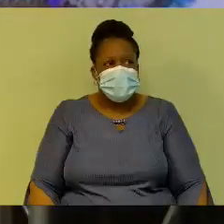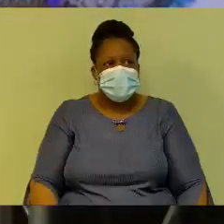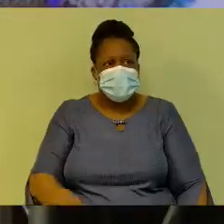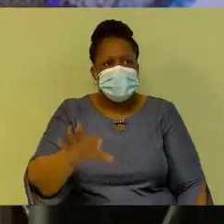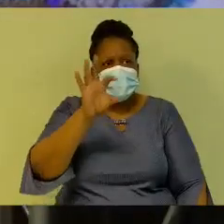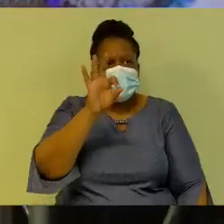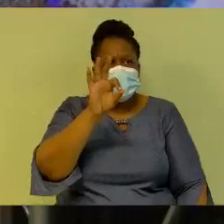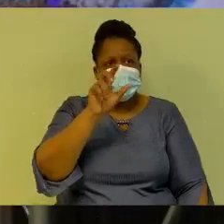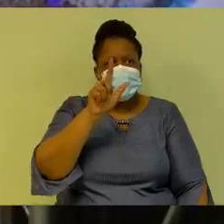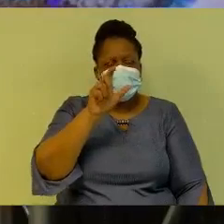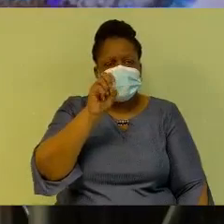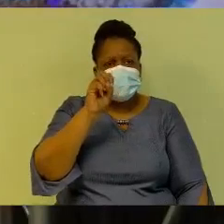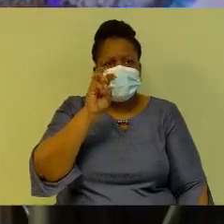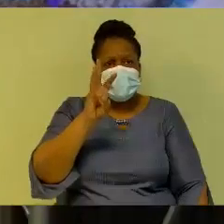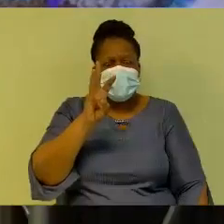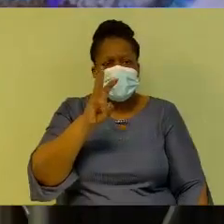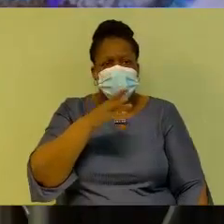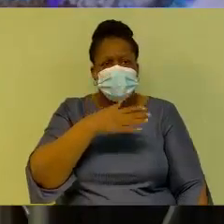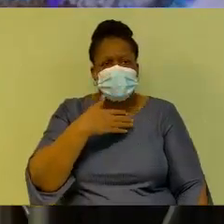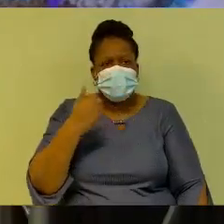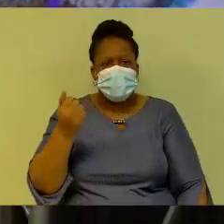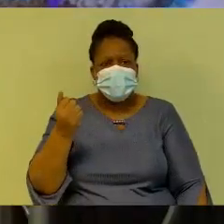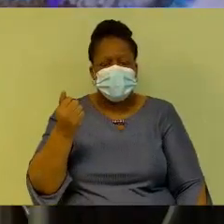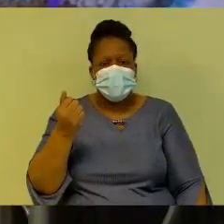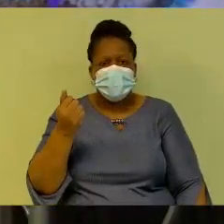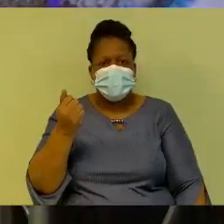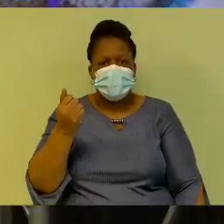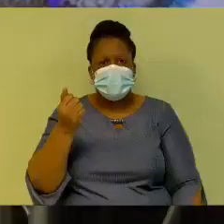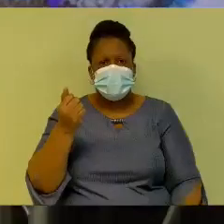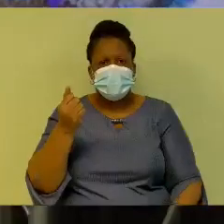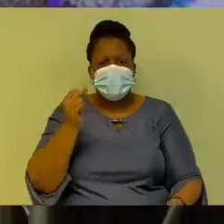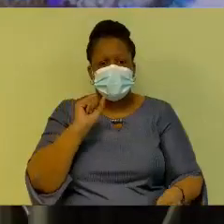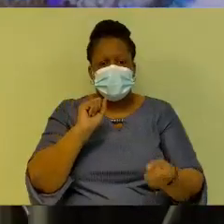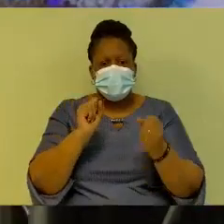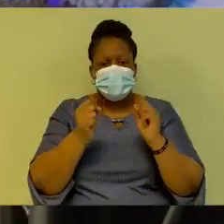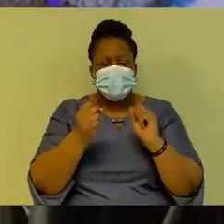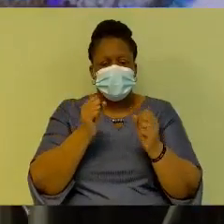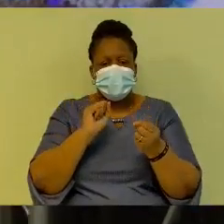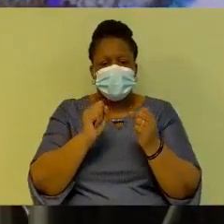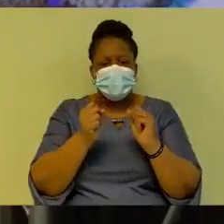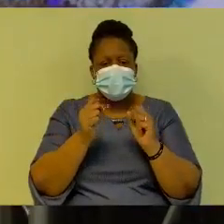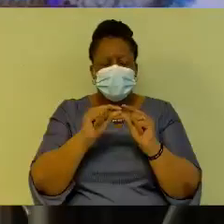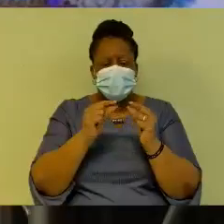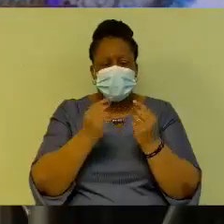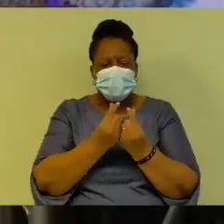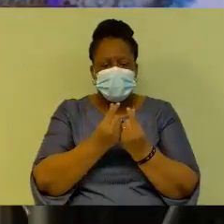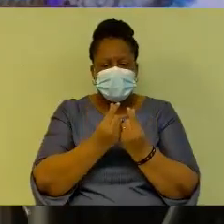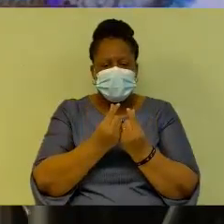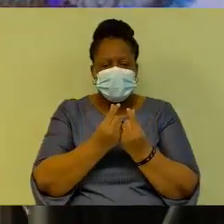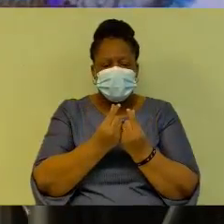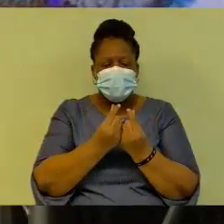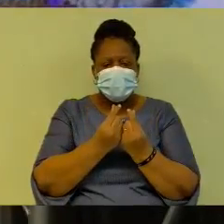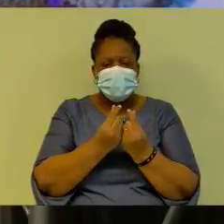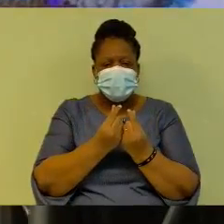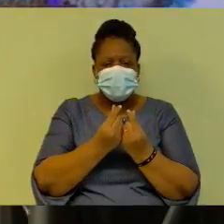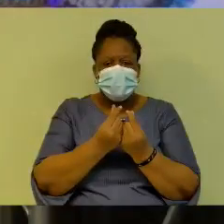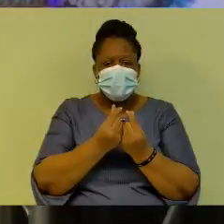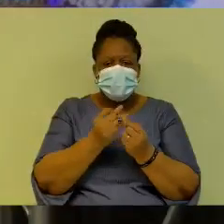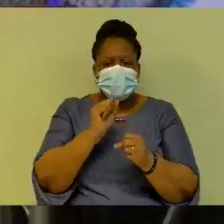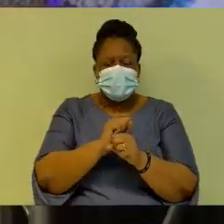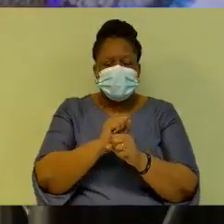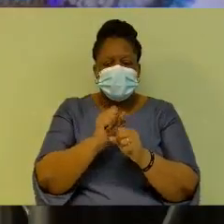May, have partnered with Rams and Valumart to make available food baskets for donation. This exercise is being carried